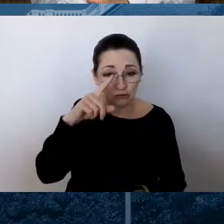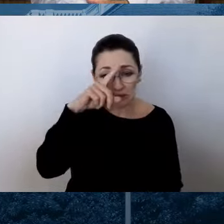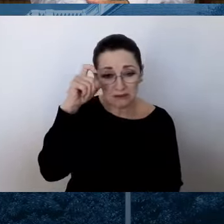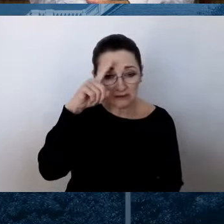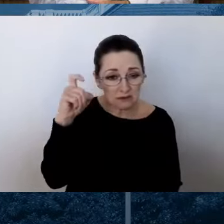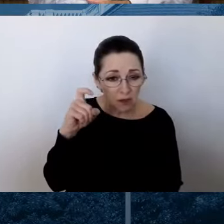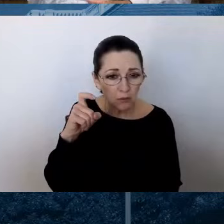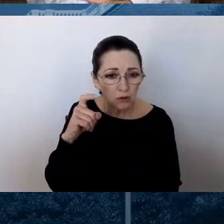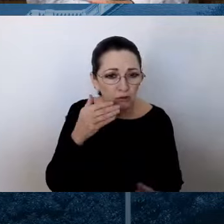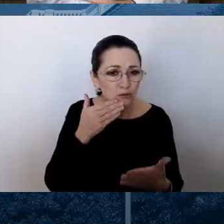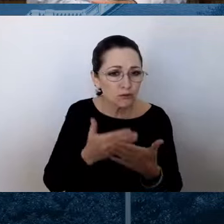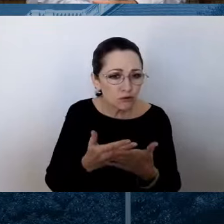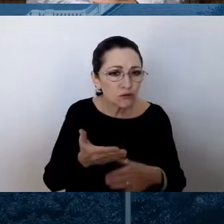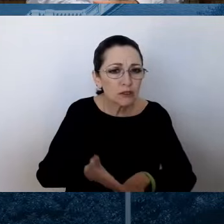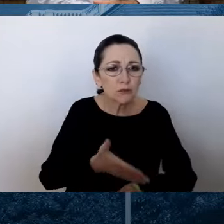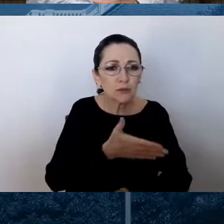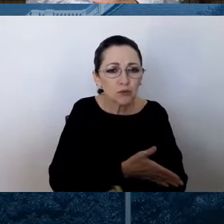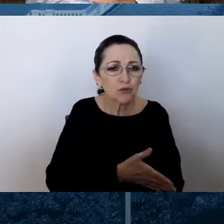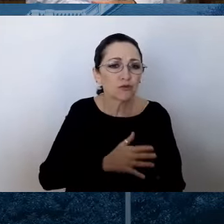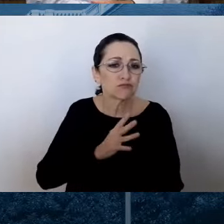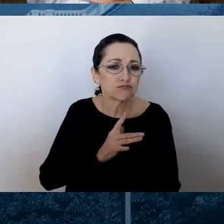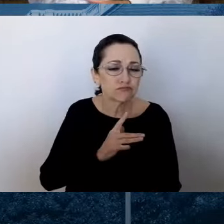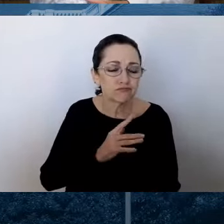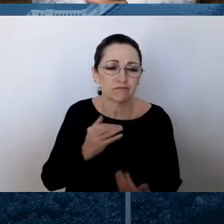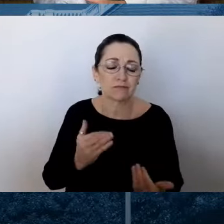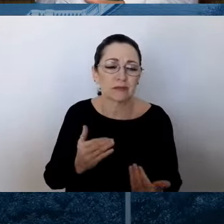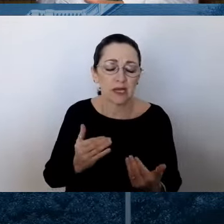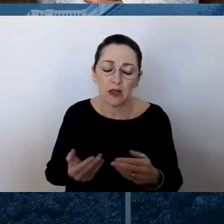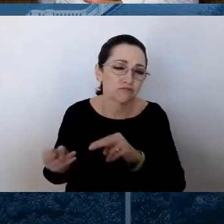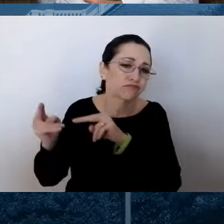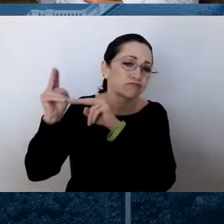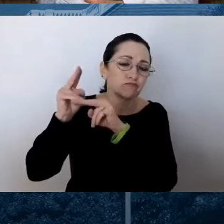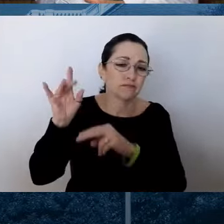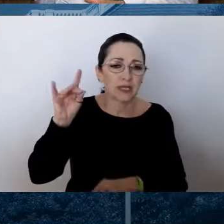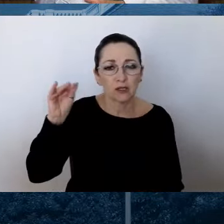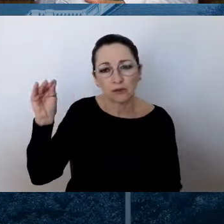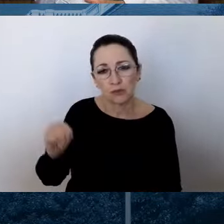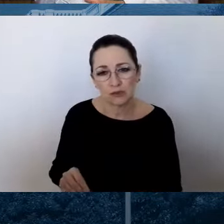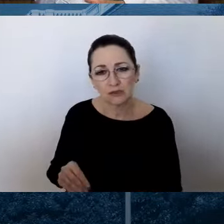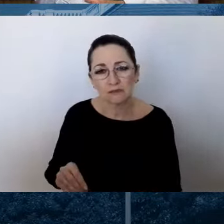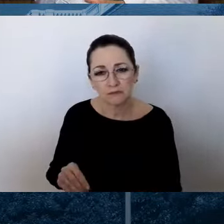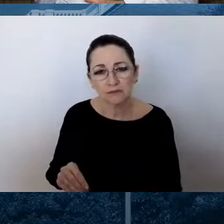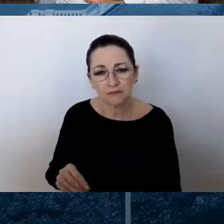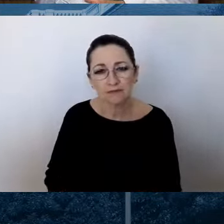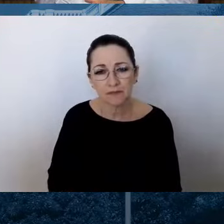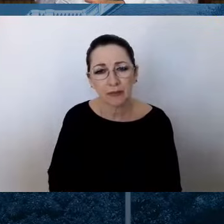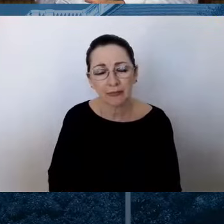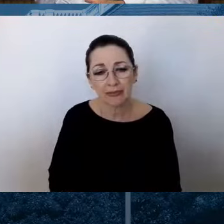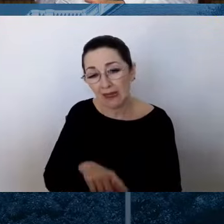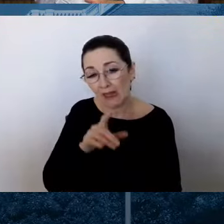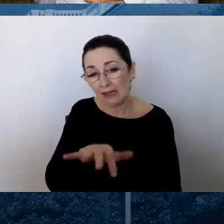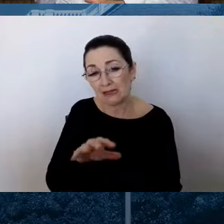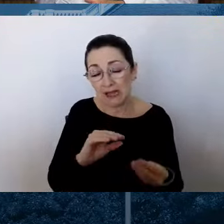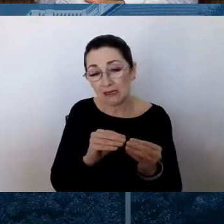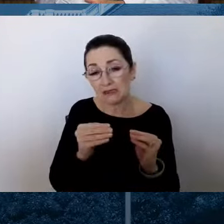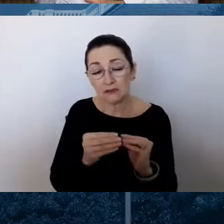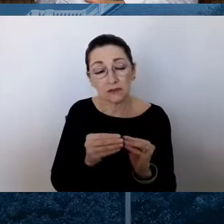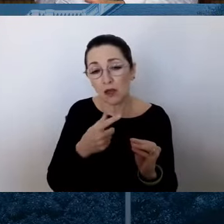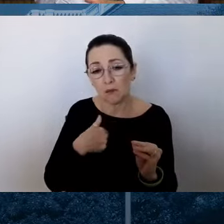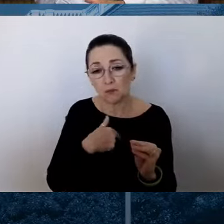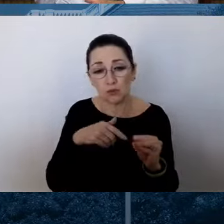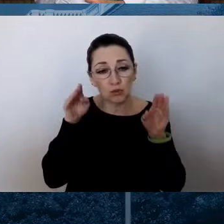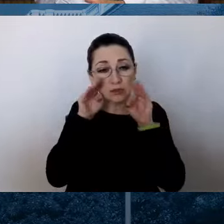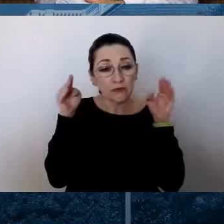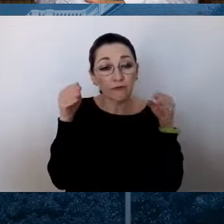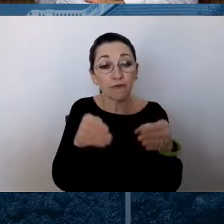summer low. The one number that I increasingly mentioned and we track very vigorously